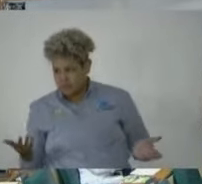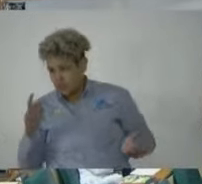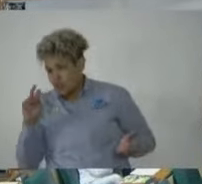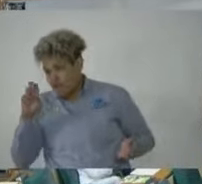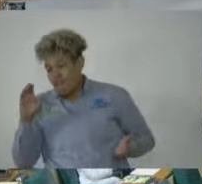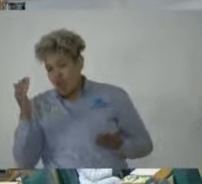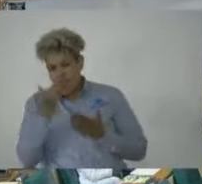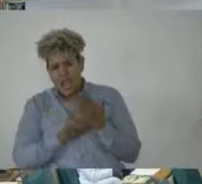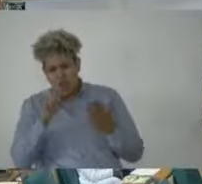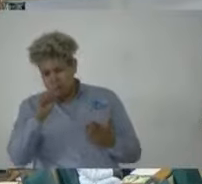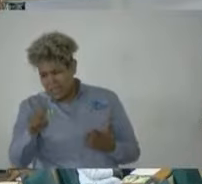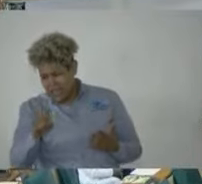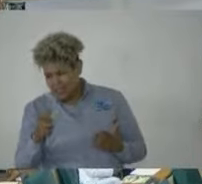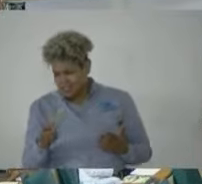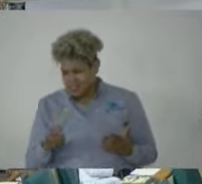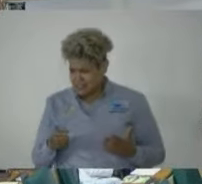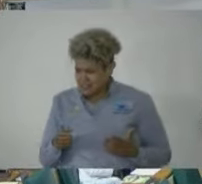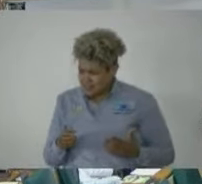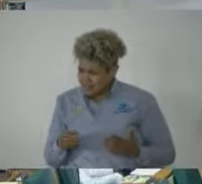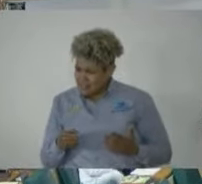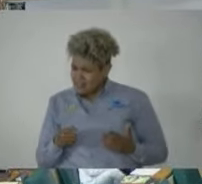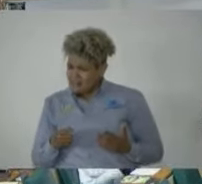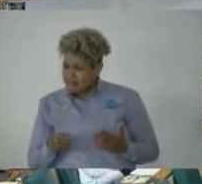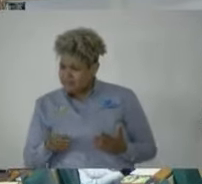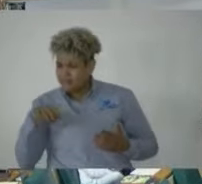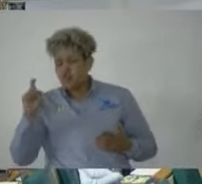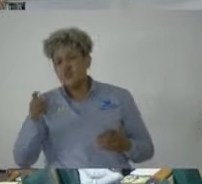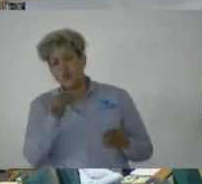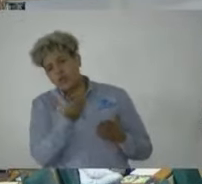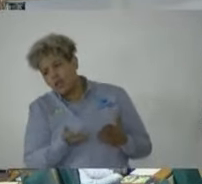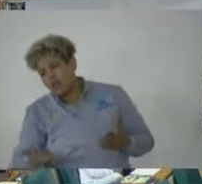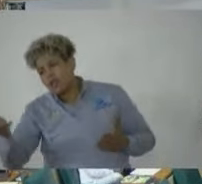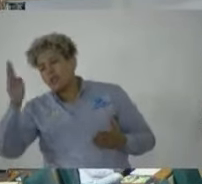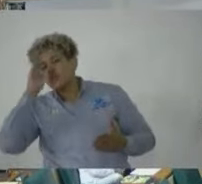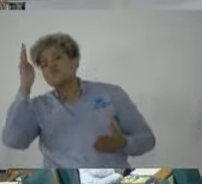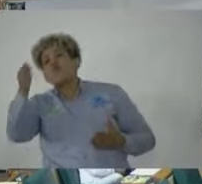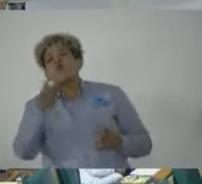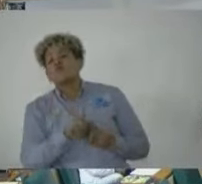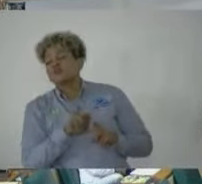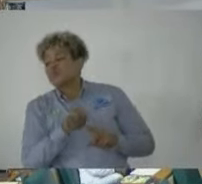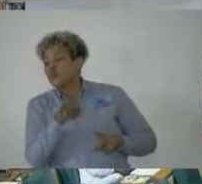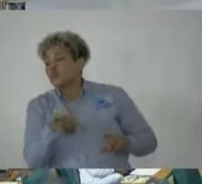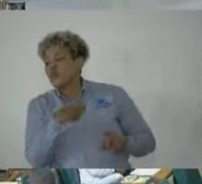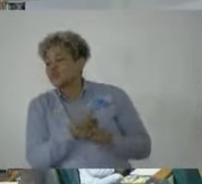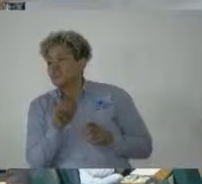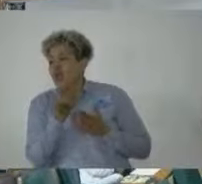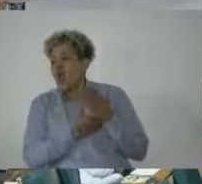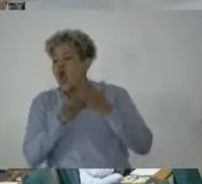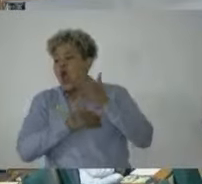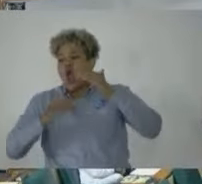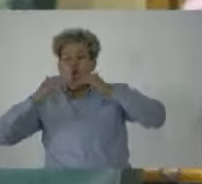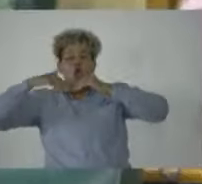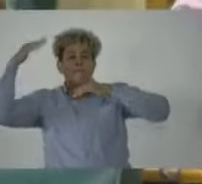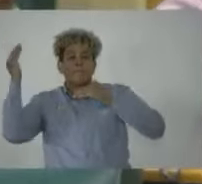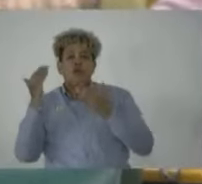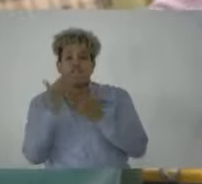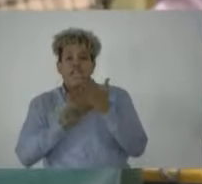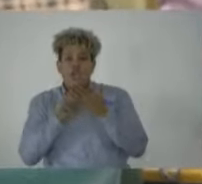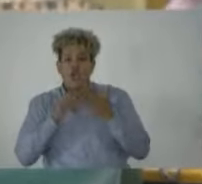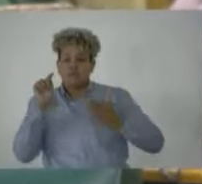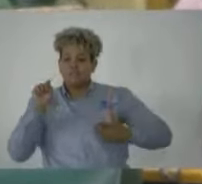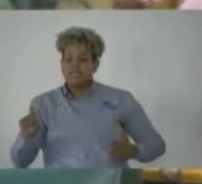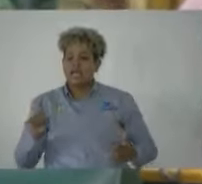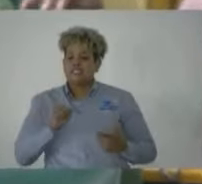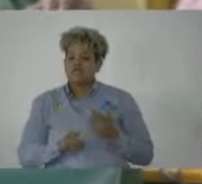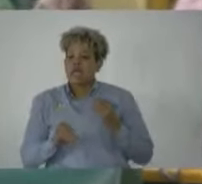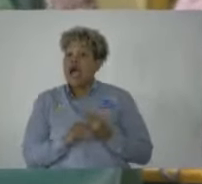income tax credit ought to be diverted towards those earning above the income tax threshold and